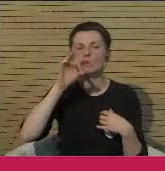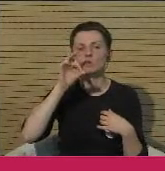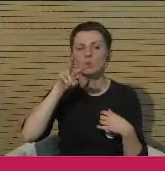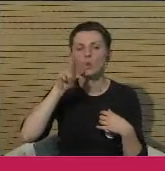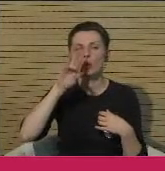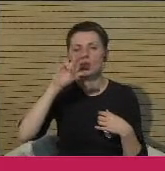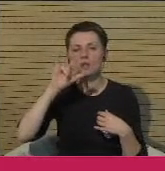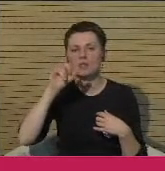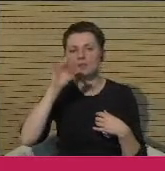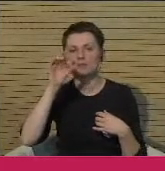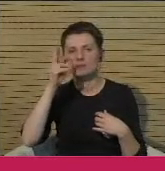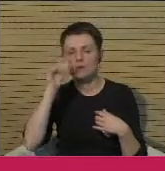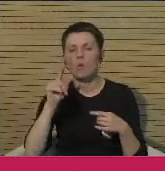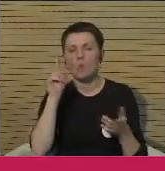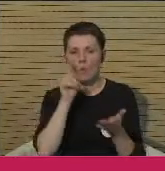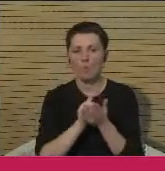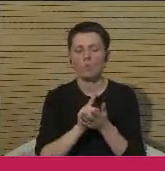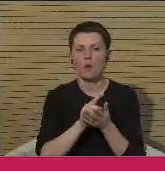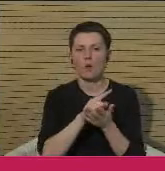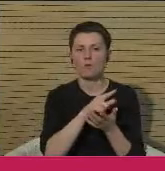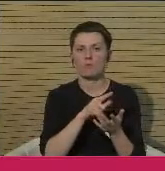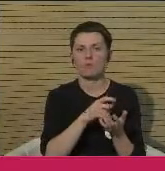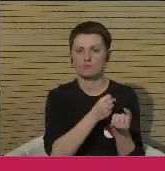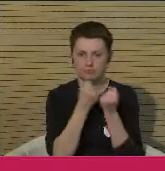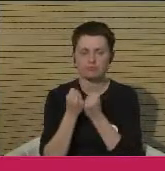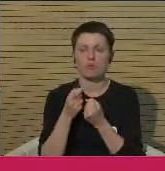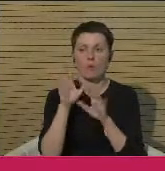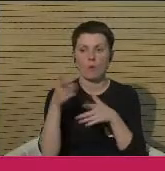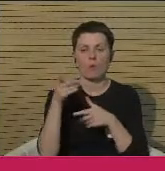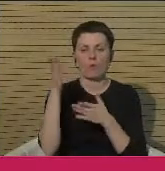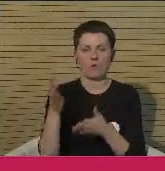tiger survived despite